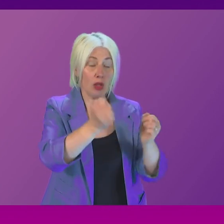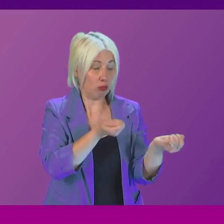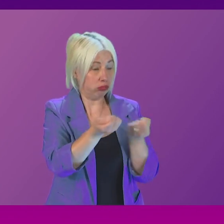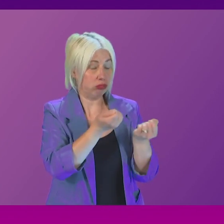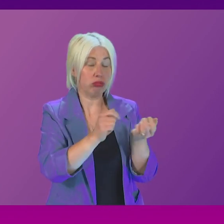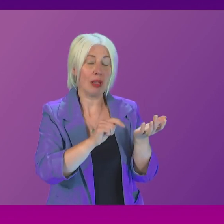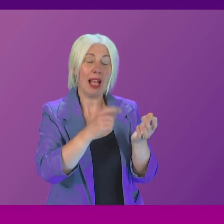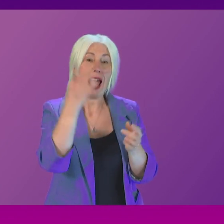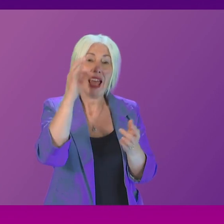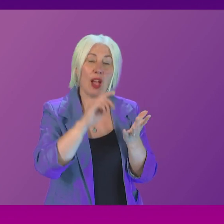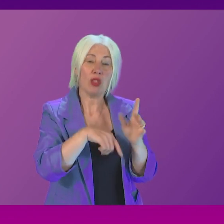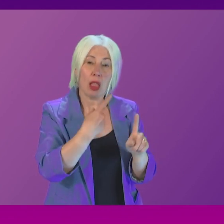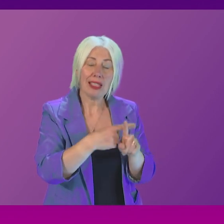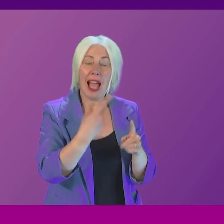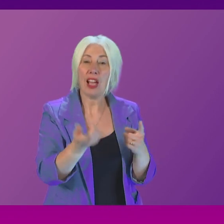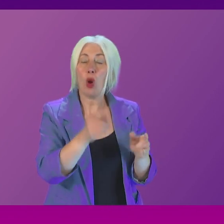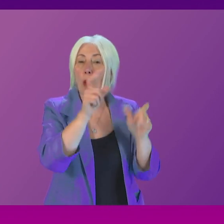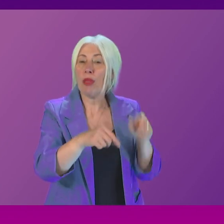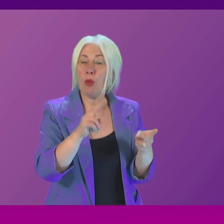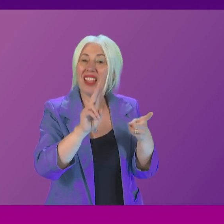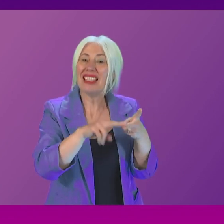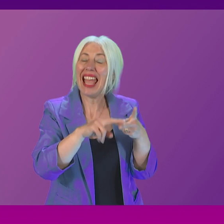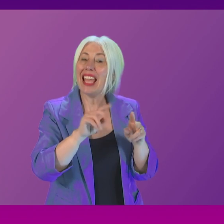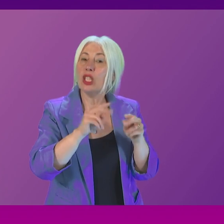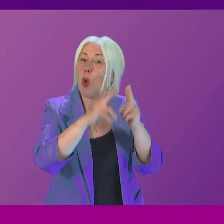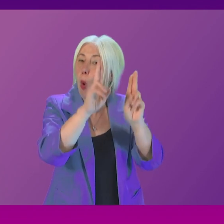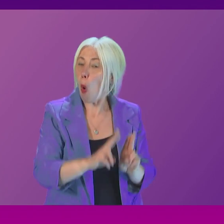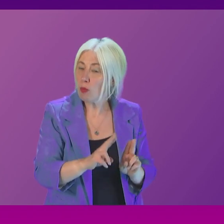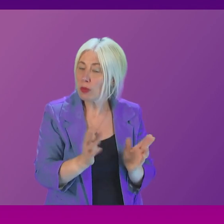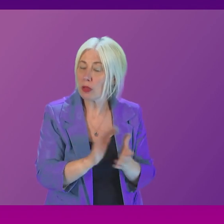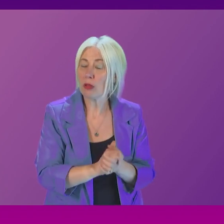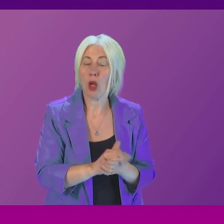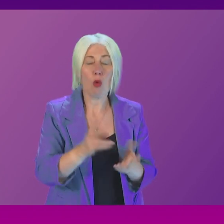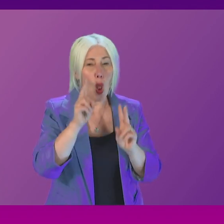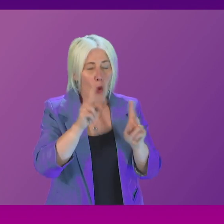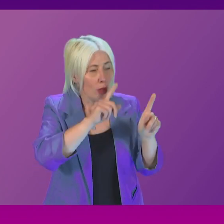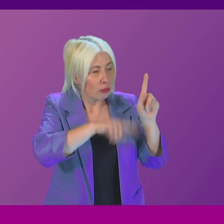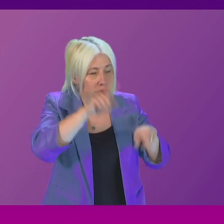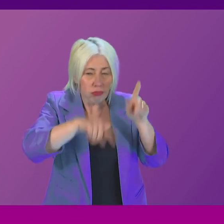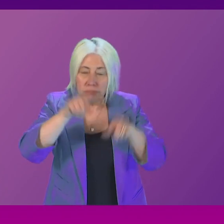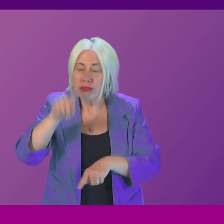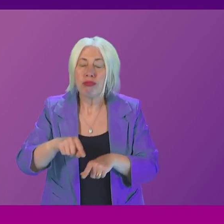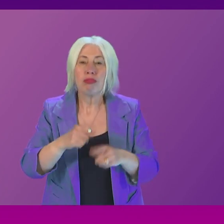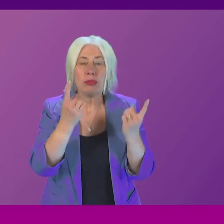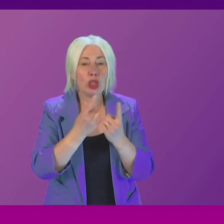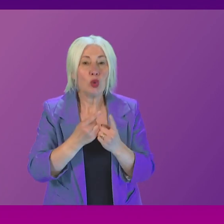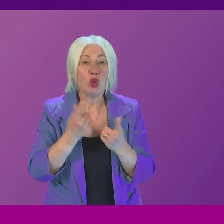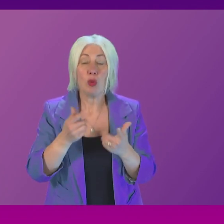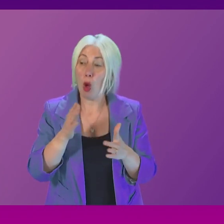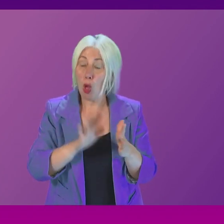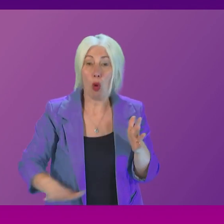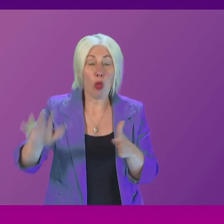second homes. So we are really keen to work on a range of these issues, but take a cross-governmental